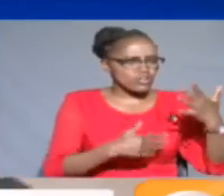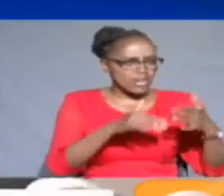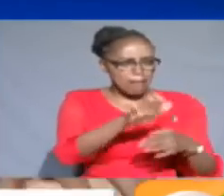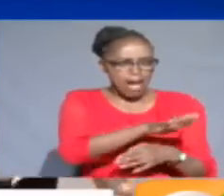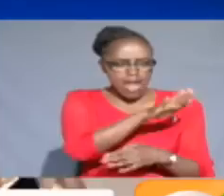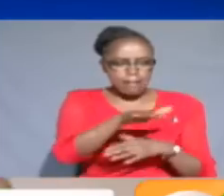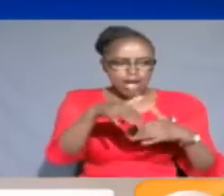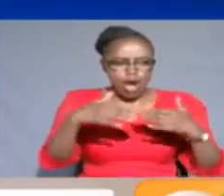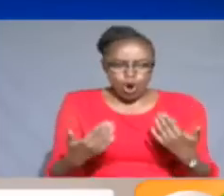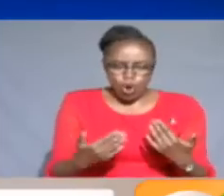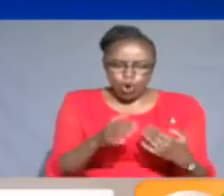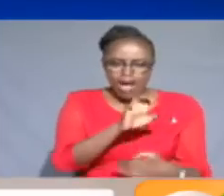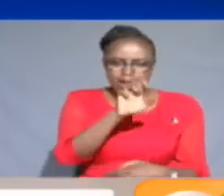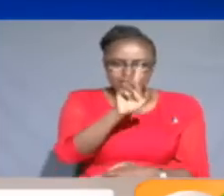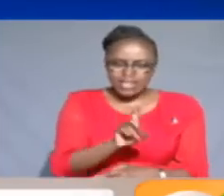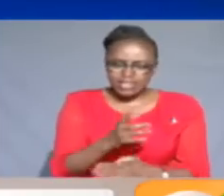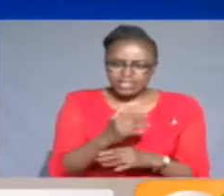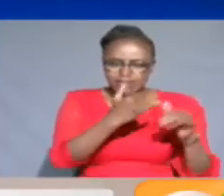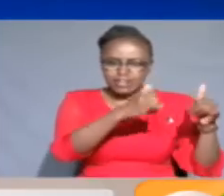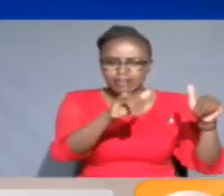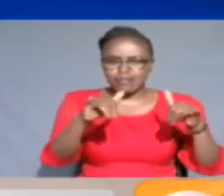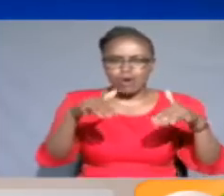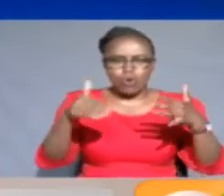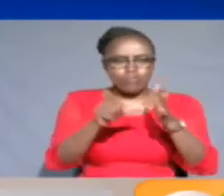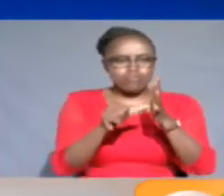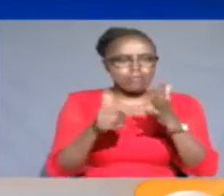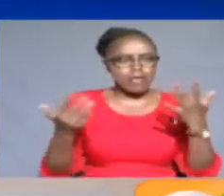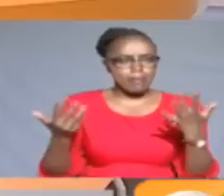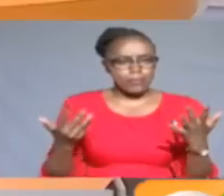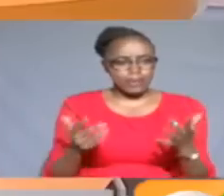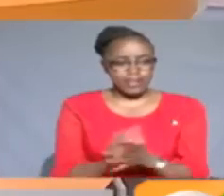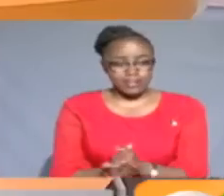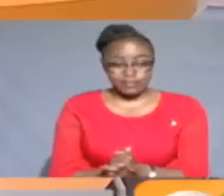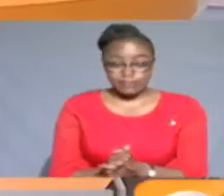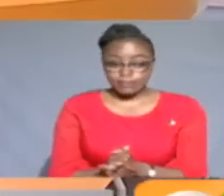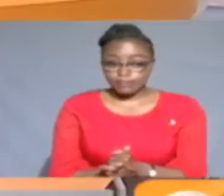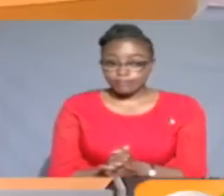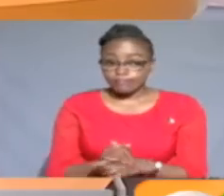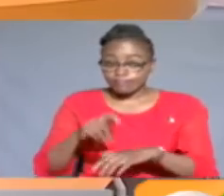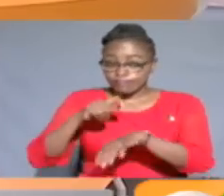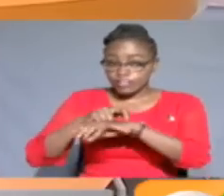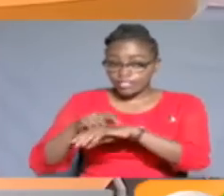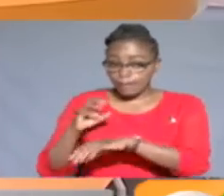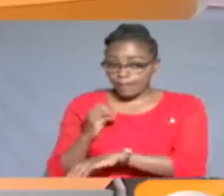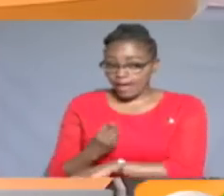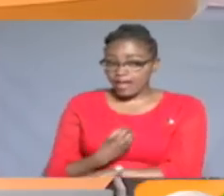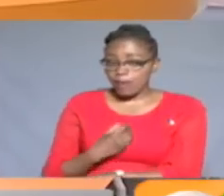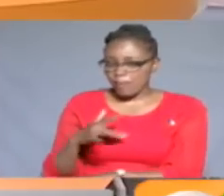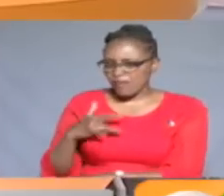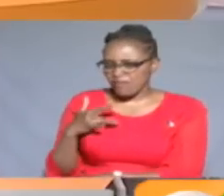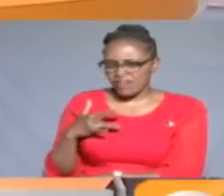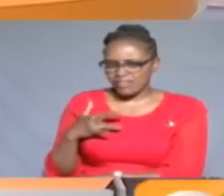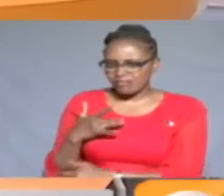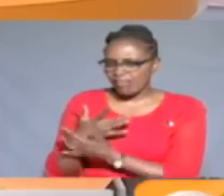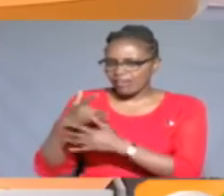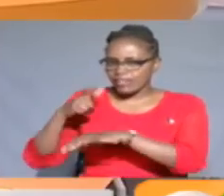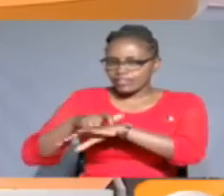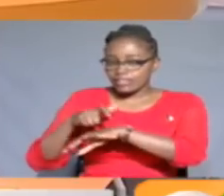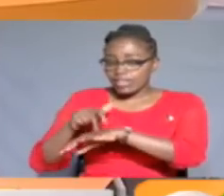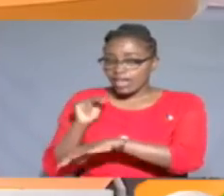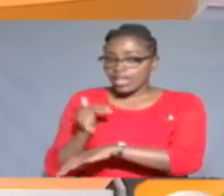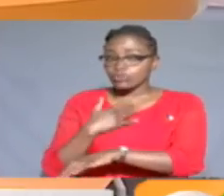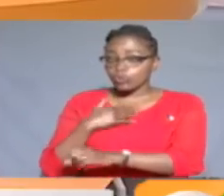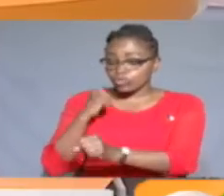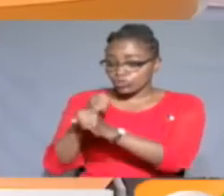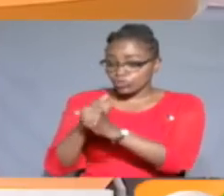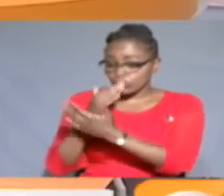parliament? Was it in the executive at implementation? Where was the problem? Now, our time, I really felt that whenever we wanted to